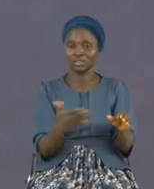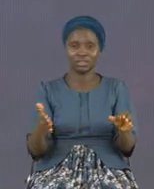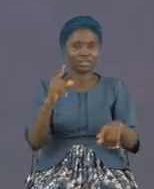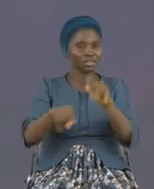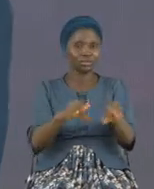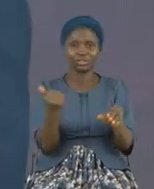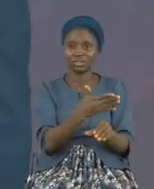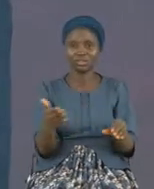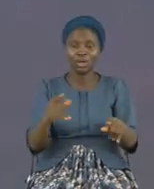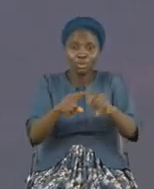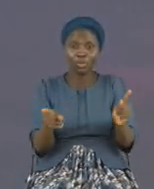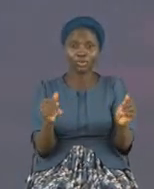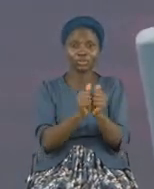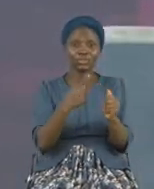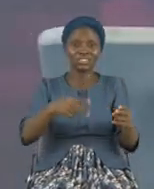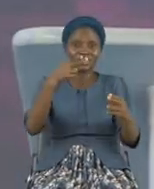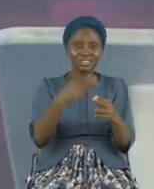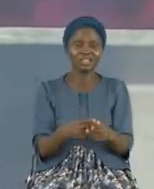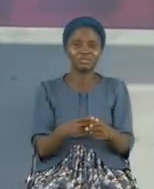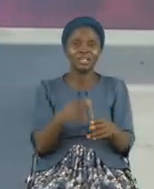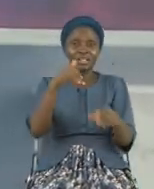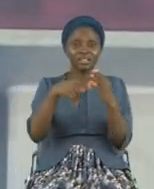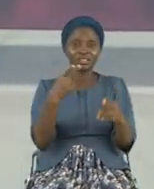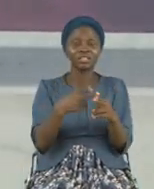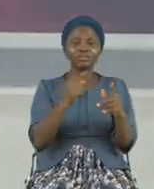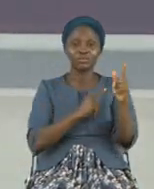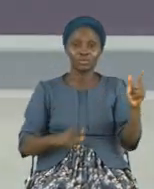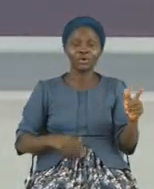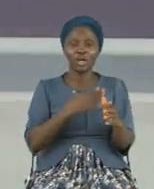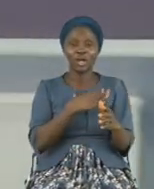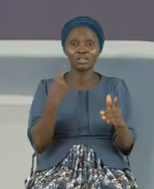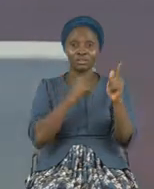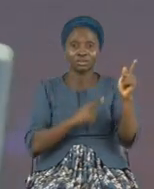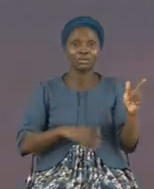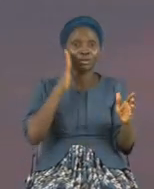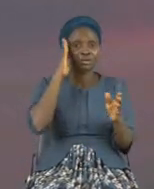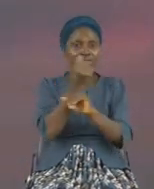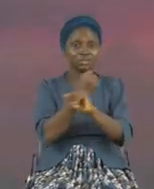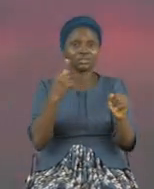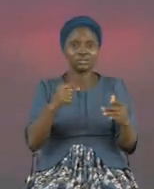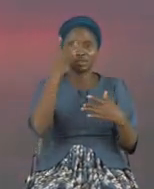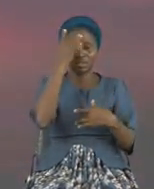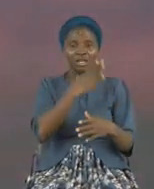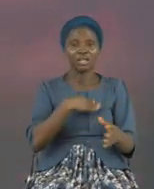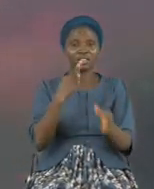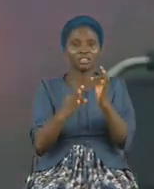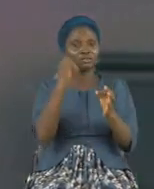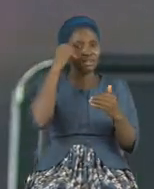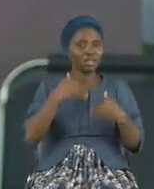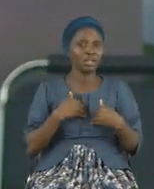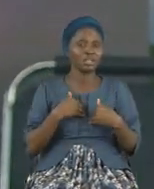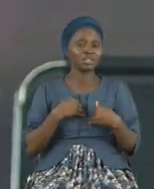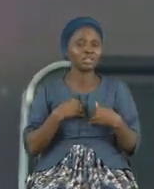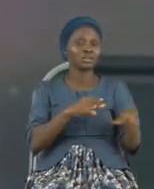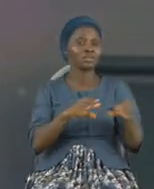the name of the Lord, and the Lord shall save the seed. And if he has committed sins, they shall be